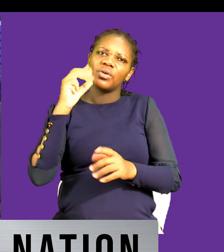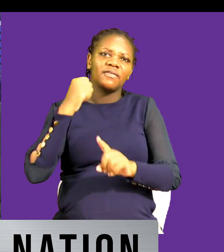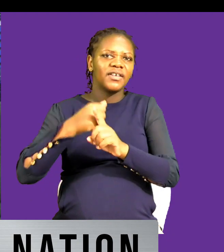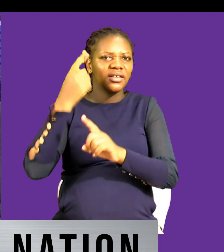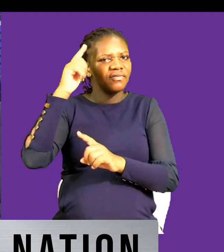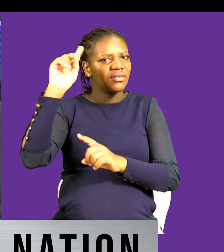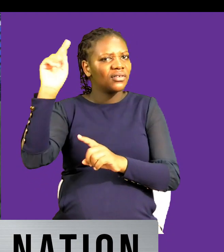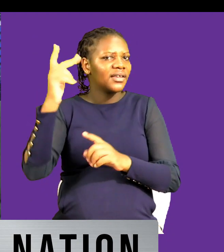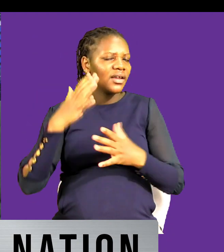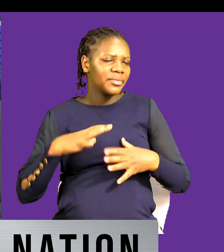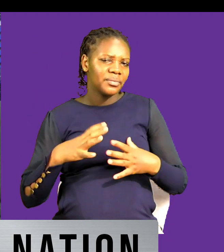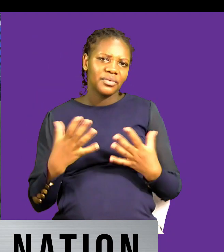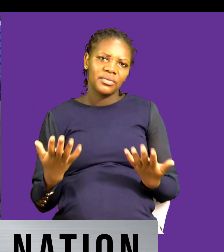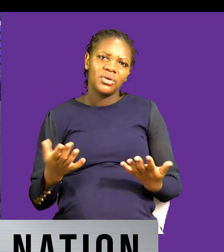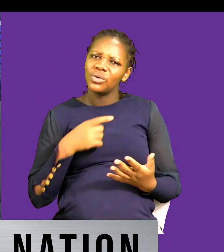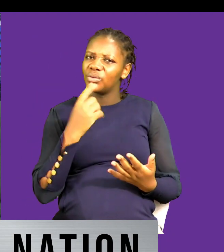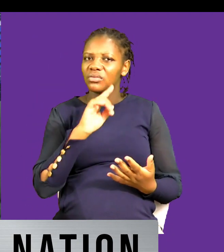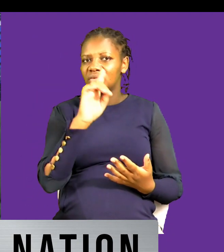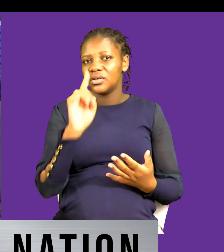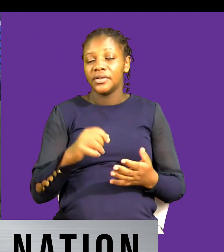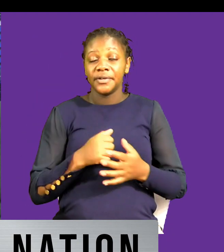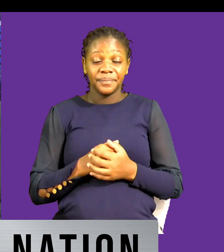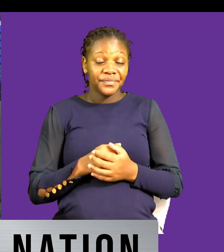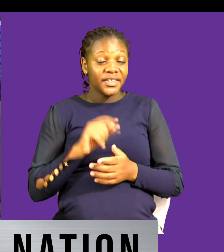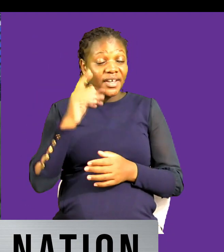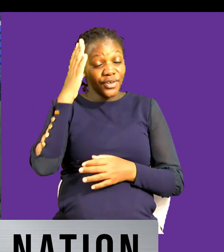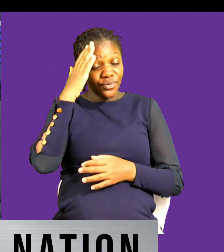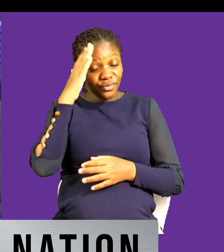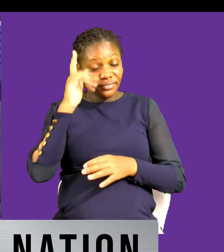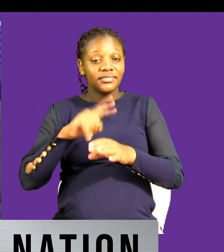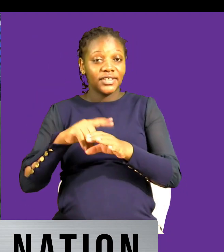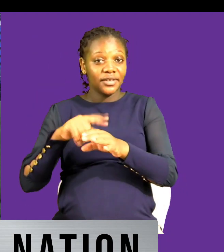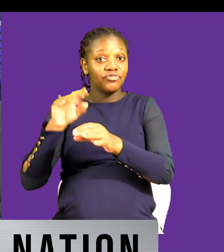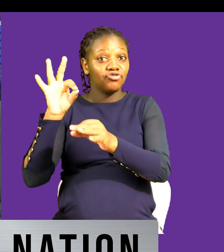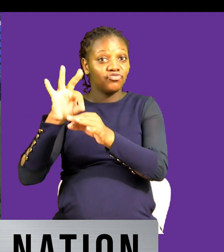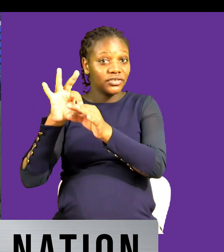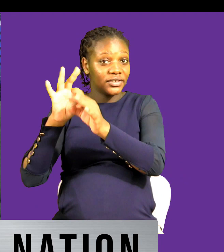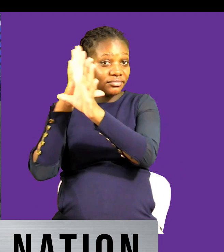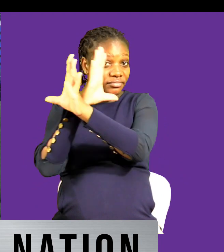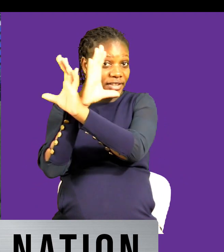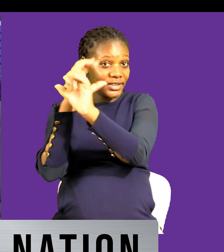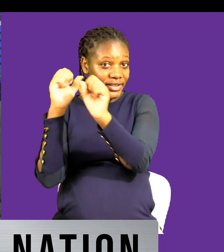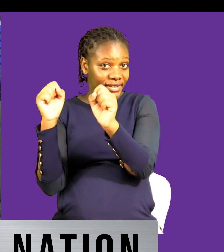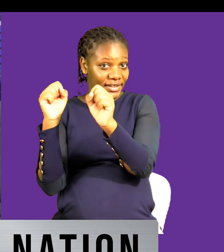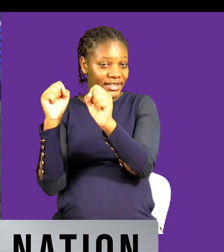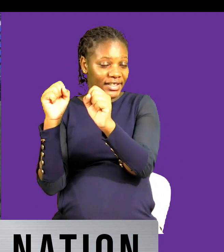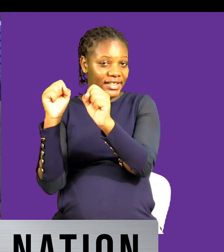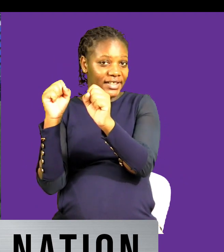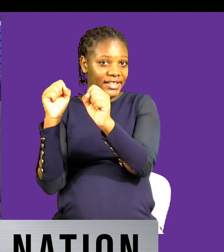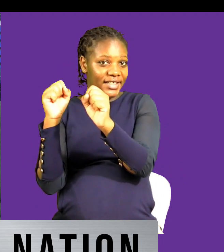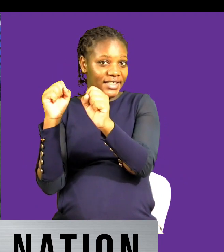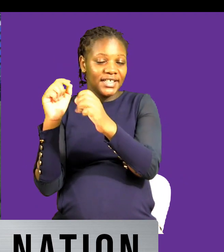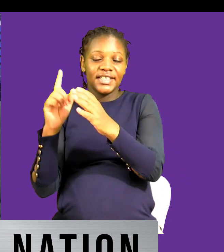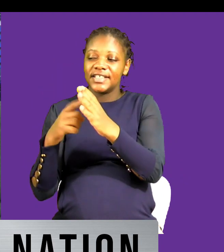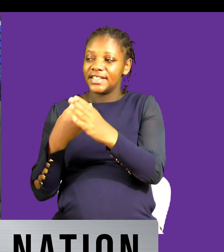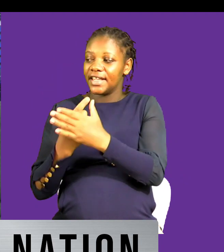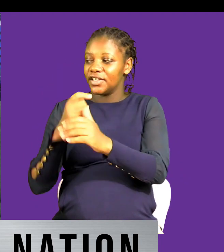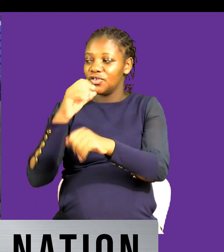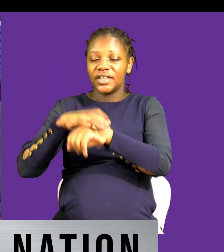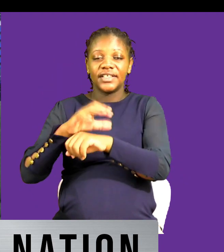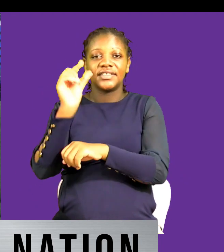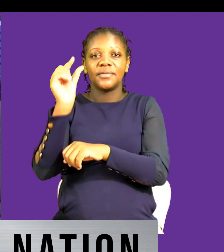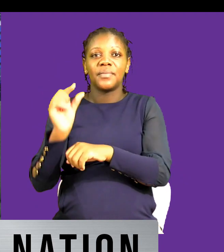that Mwananchi must realize is that when you elect a president, and you end up electing the person that